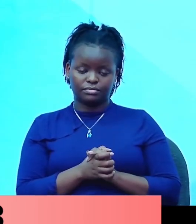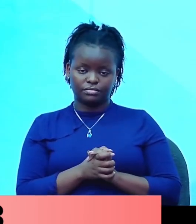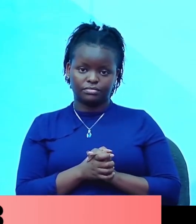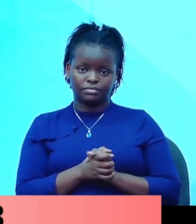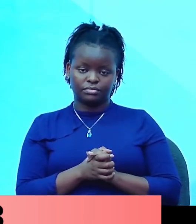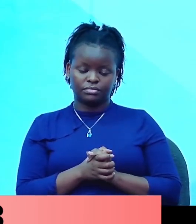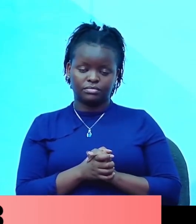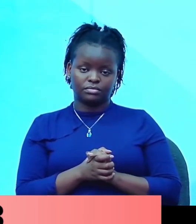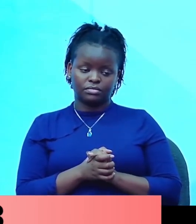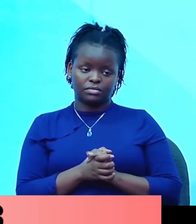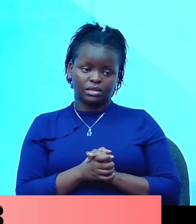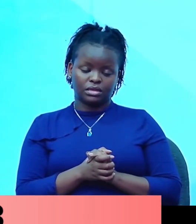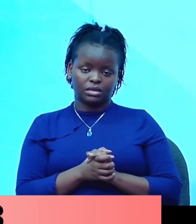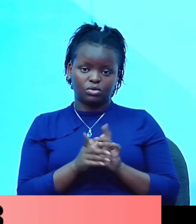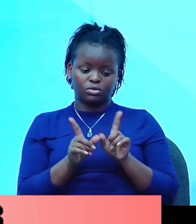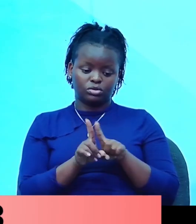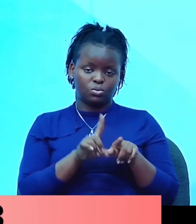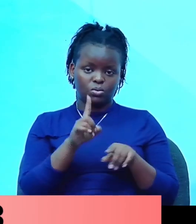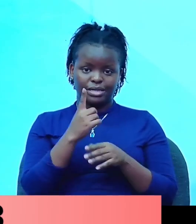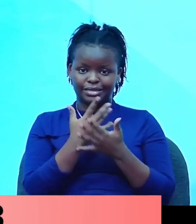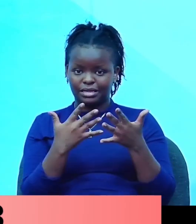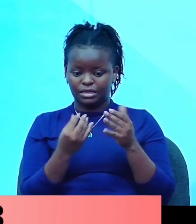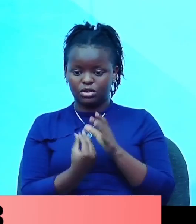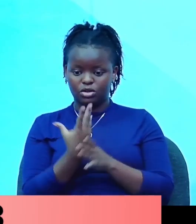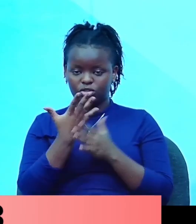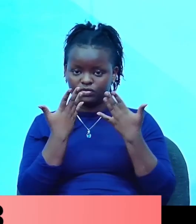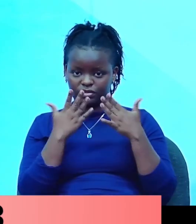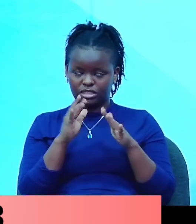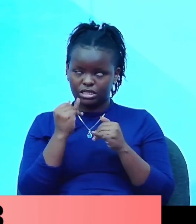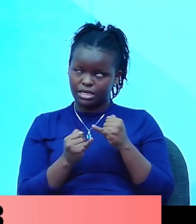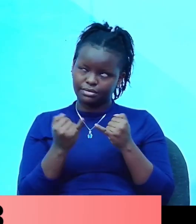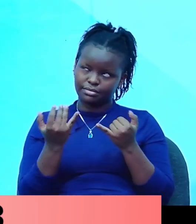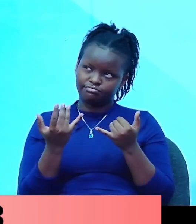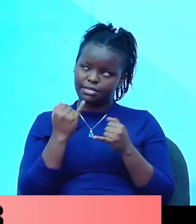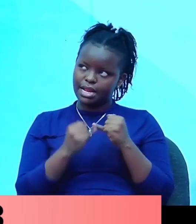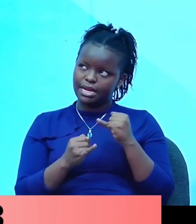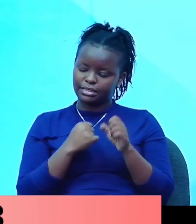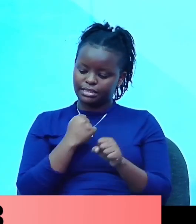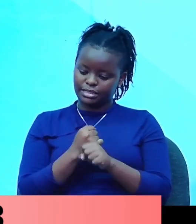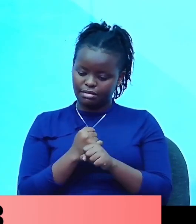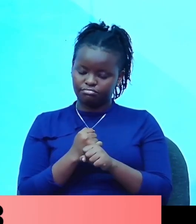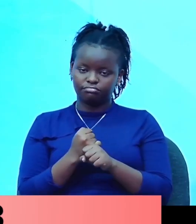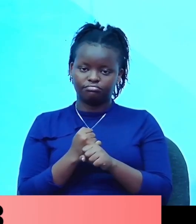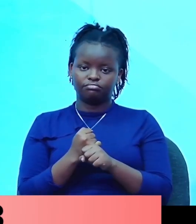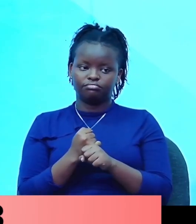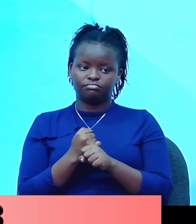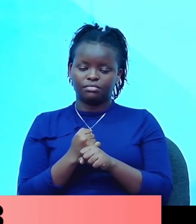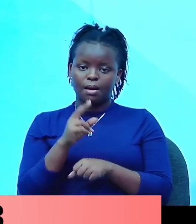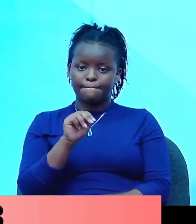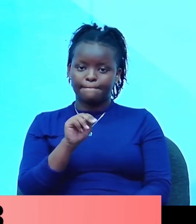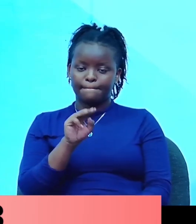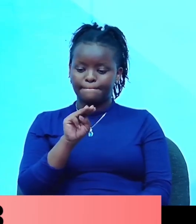Even one of the biggest things we actually launched, was it beginning of last year, a multi-currency card. Okay. Yeah,